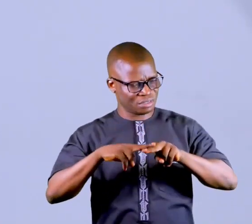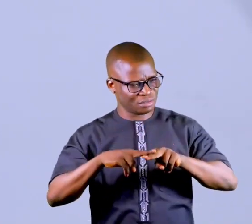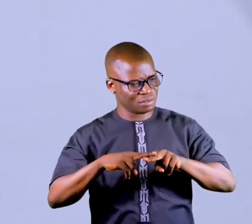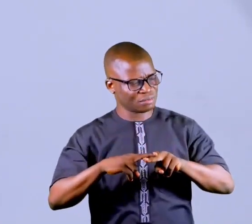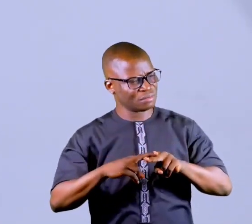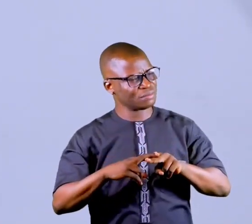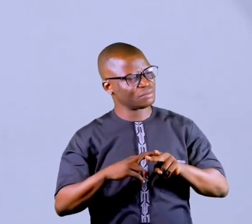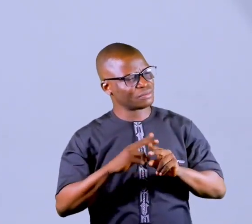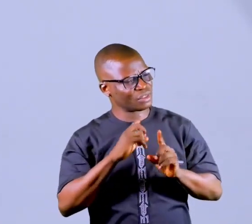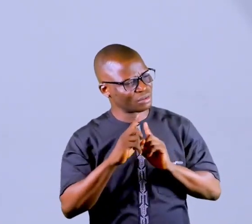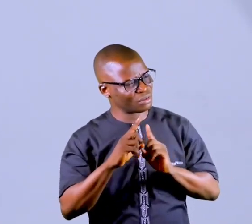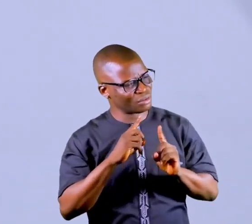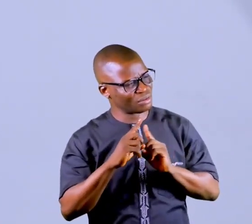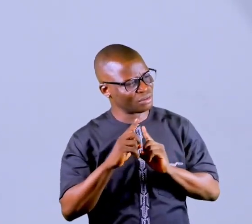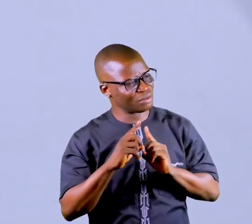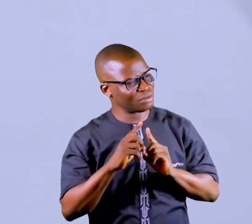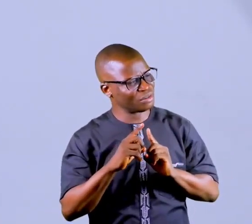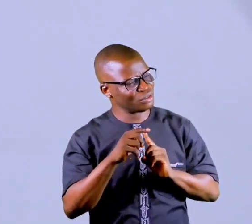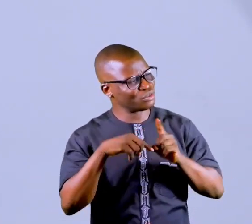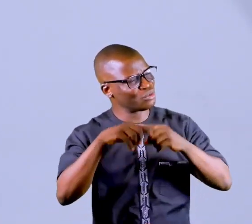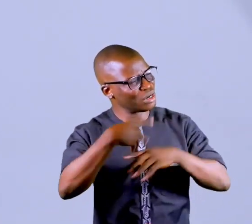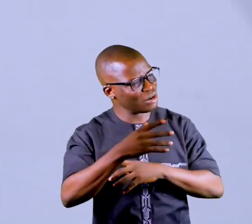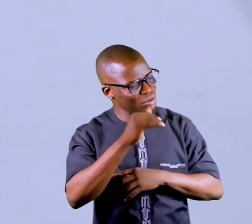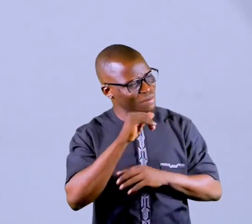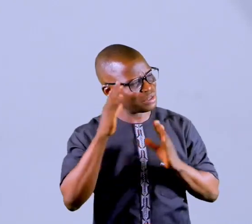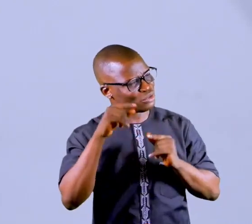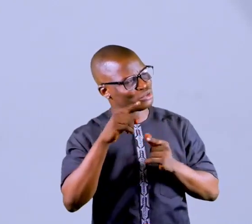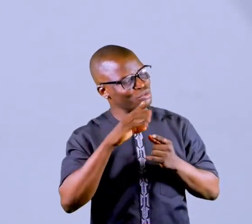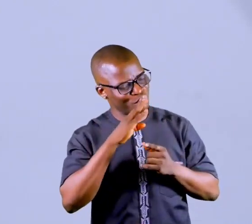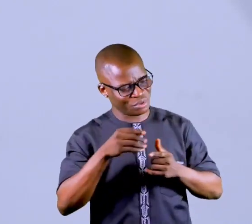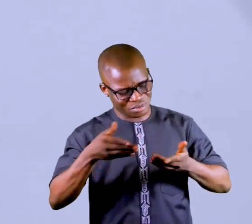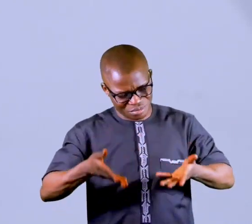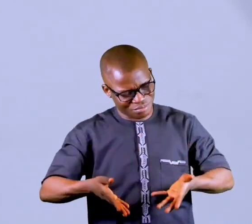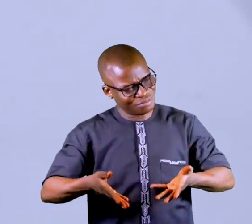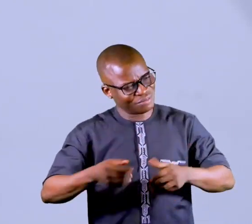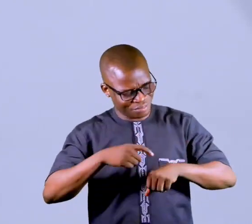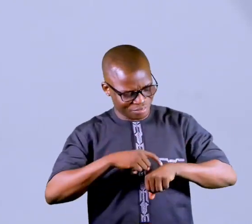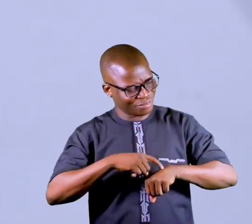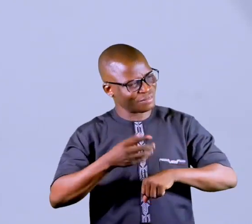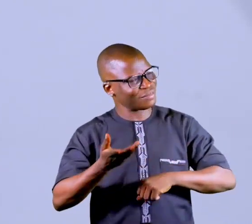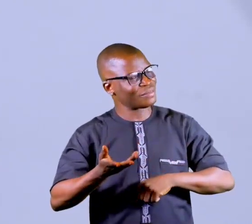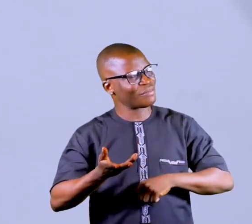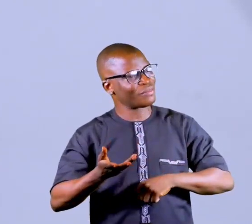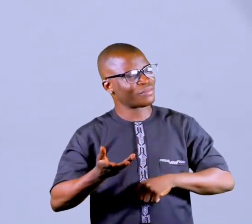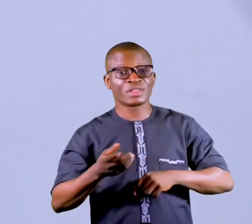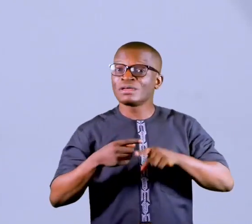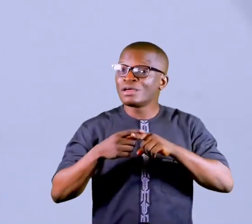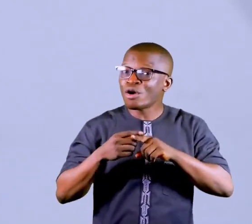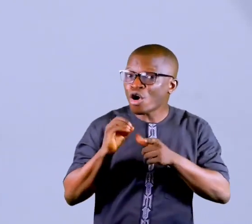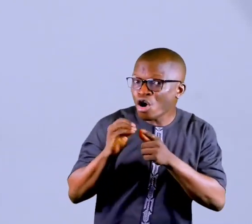child to establish rules. If you go out, I expect you to be home by this time. Or it could,